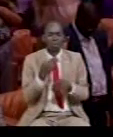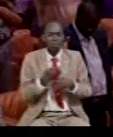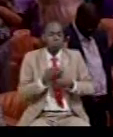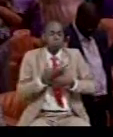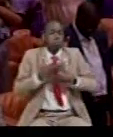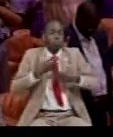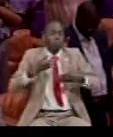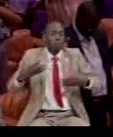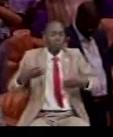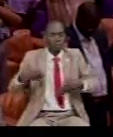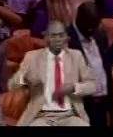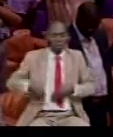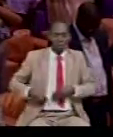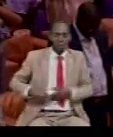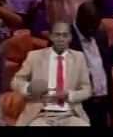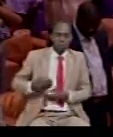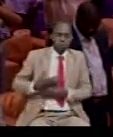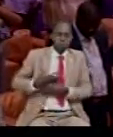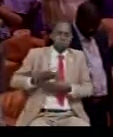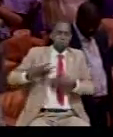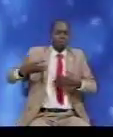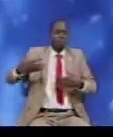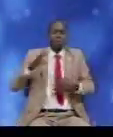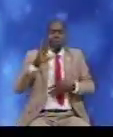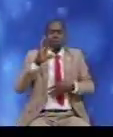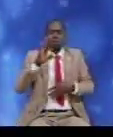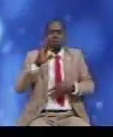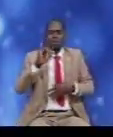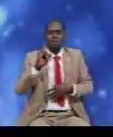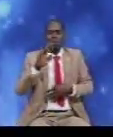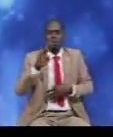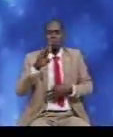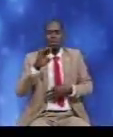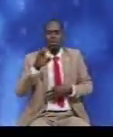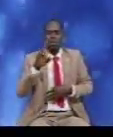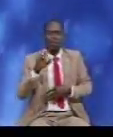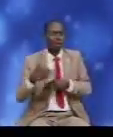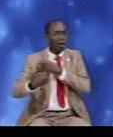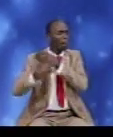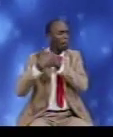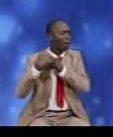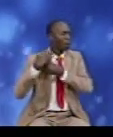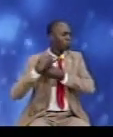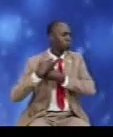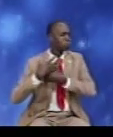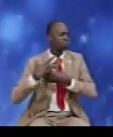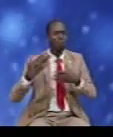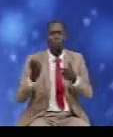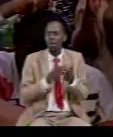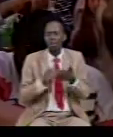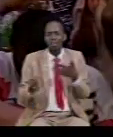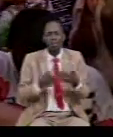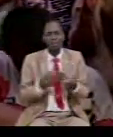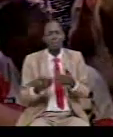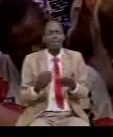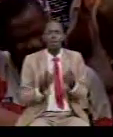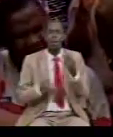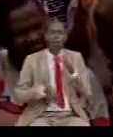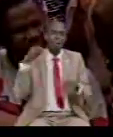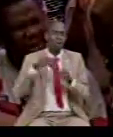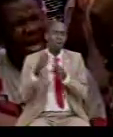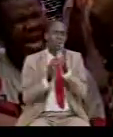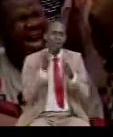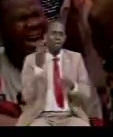hernia, tumor, fibroid, hunchback, whatever, come out in Jesus'